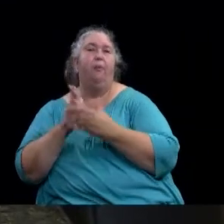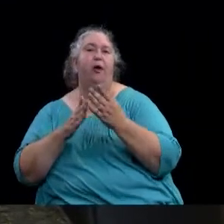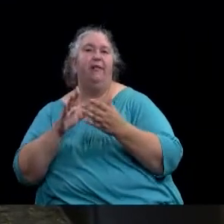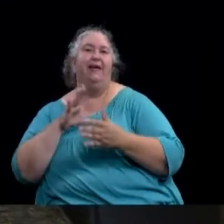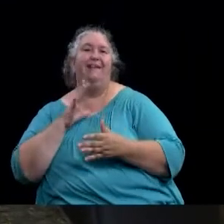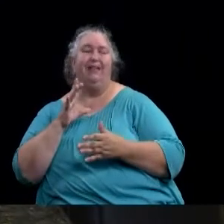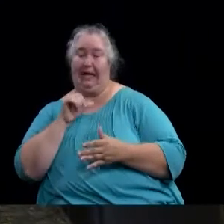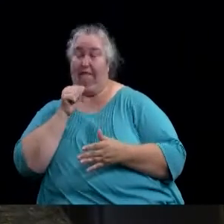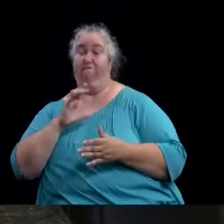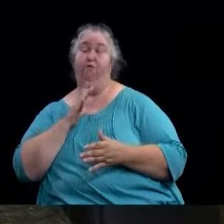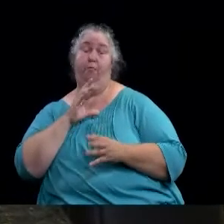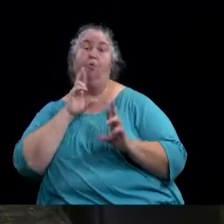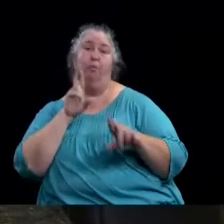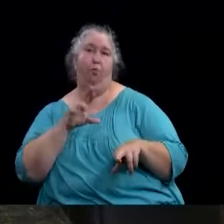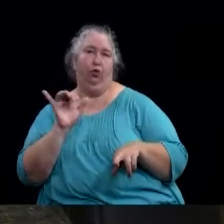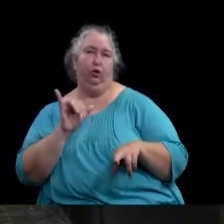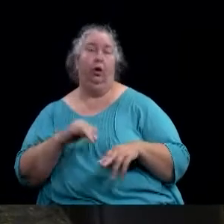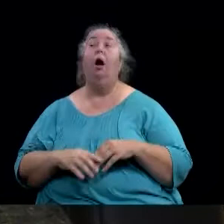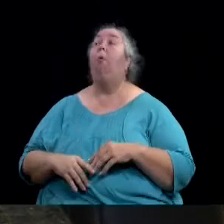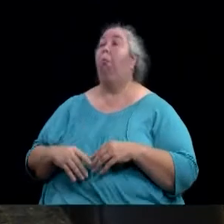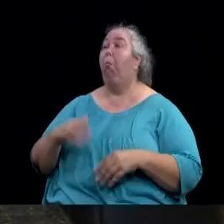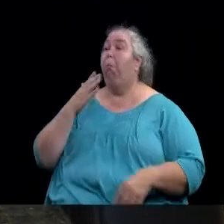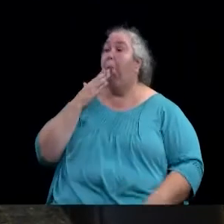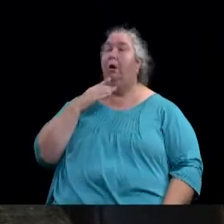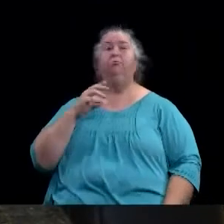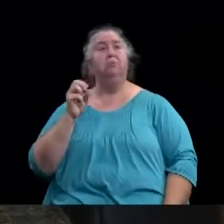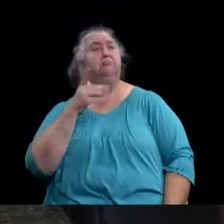much. Sorry, thank you, Councilmember Holmes.